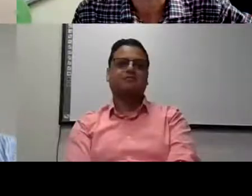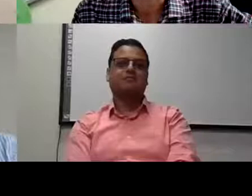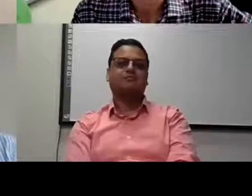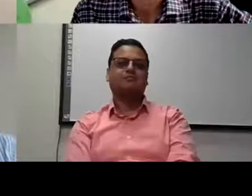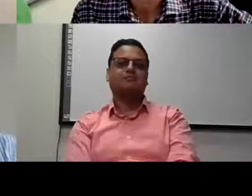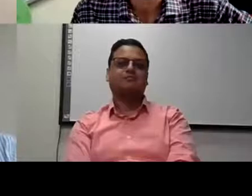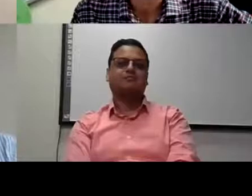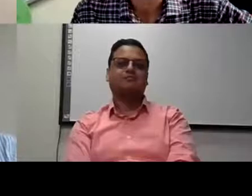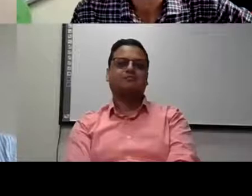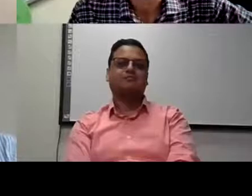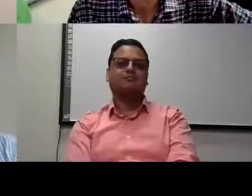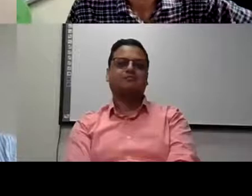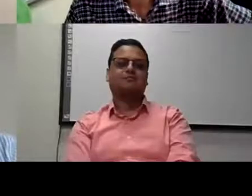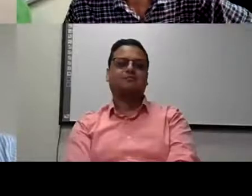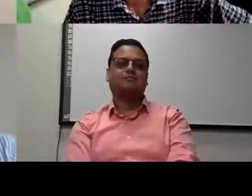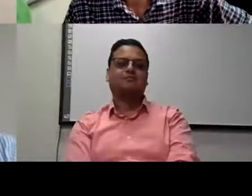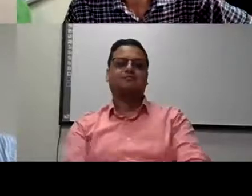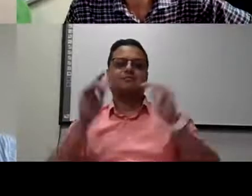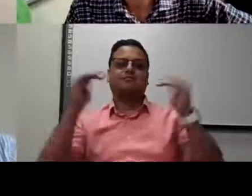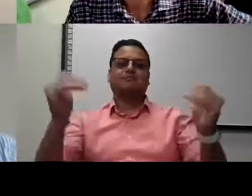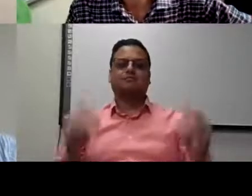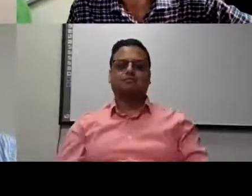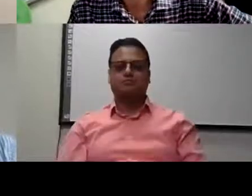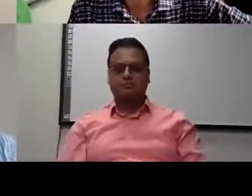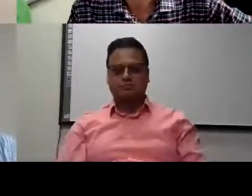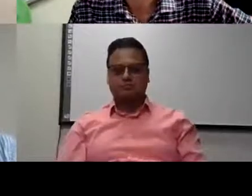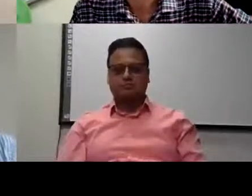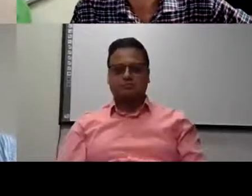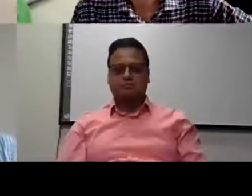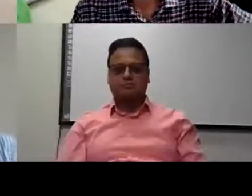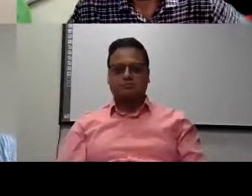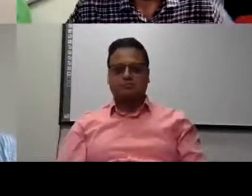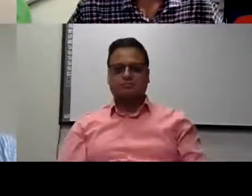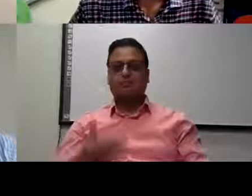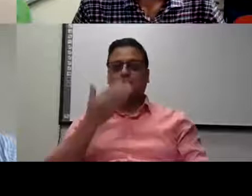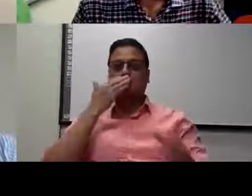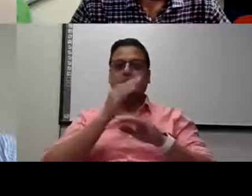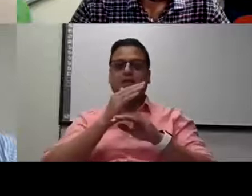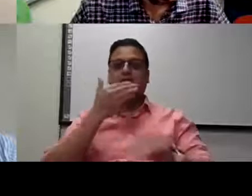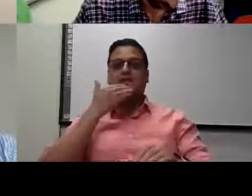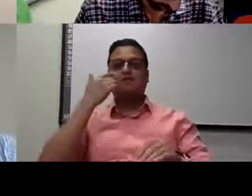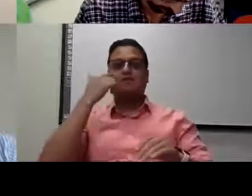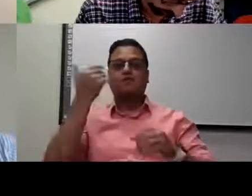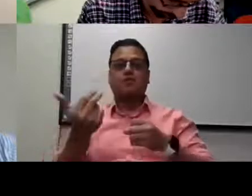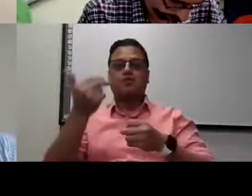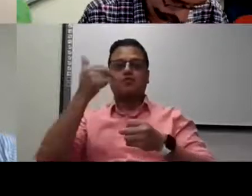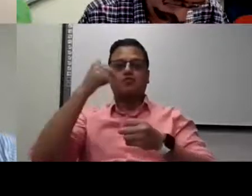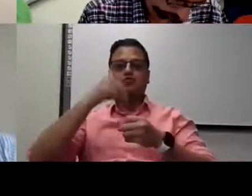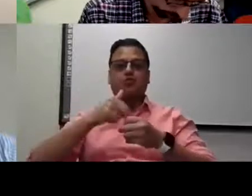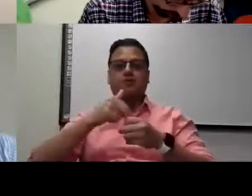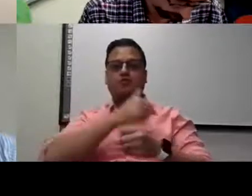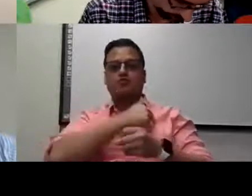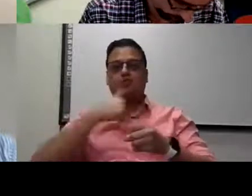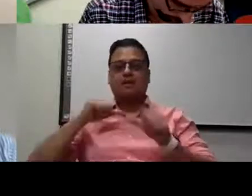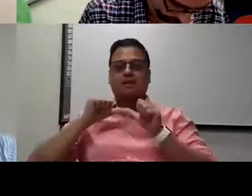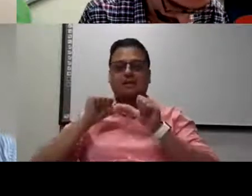Okay, President Chen, go ahead. Good evening, everyone. Thank you for joining. We are reconvening our